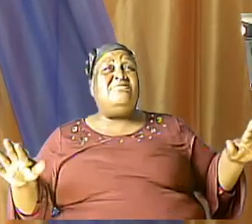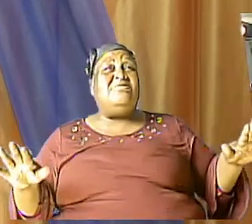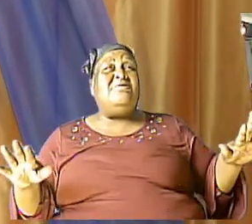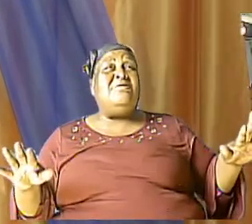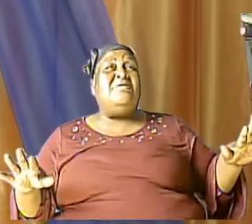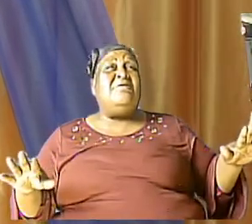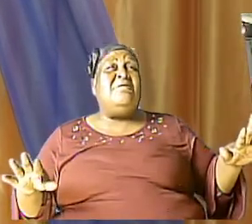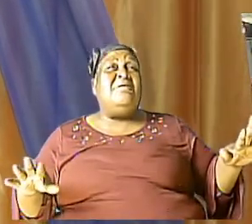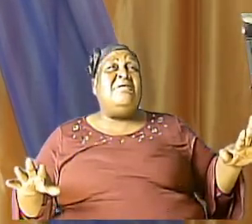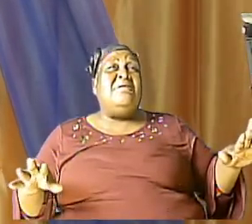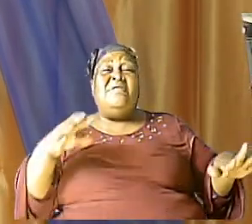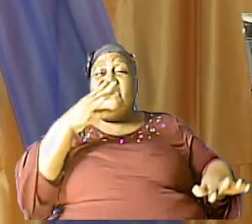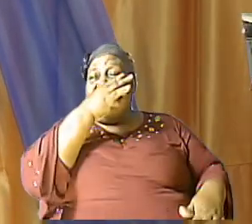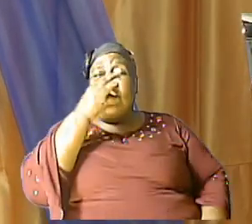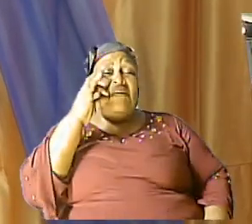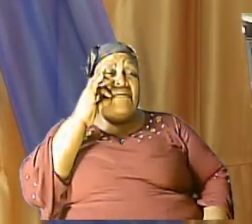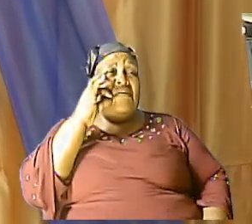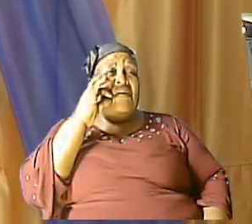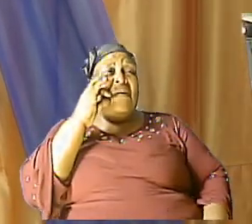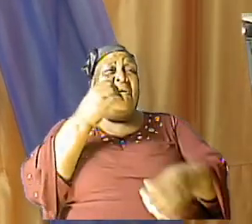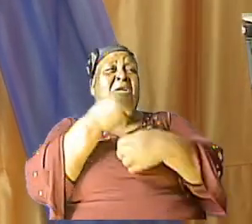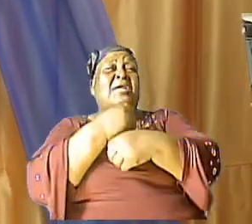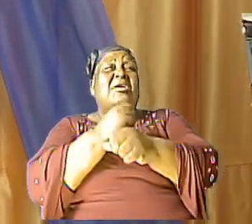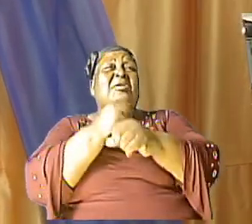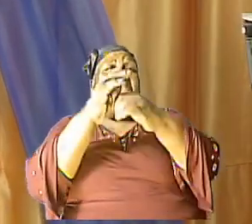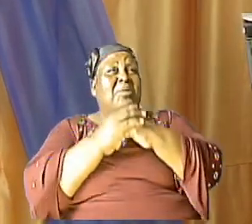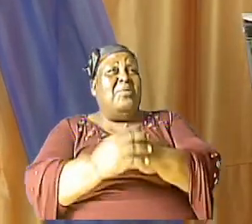so fasting should make worship easy. I